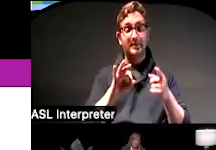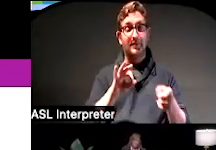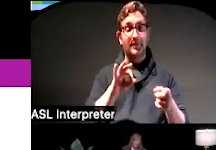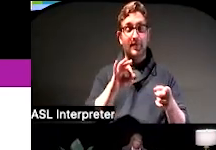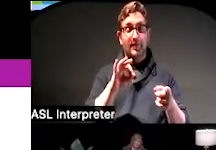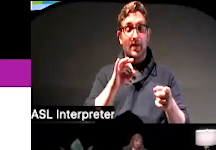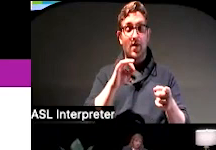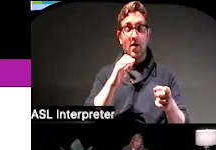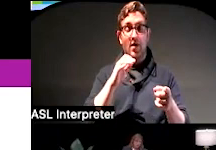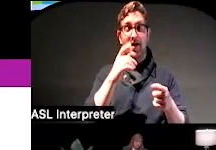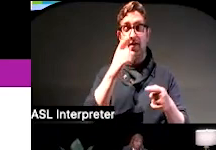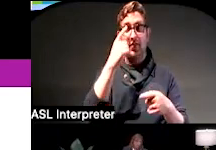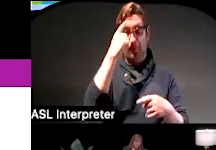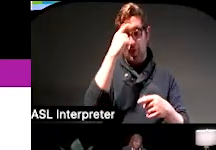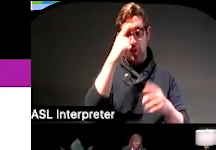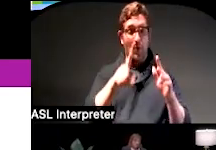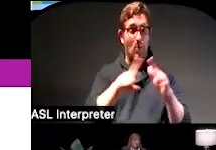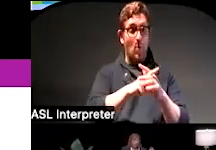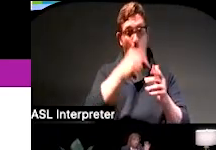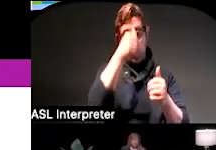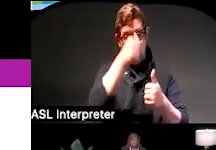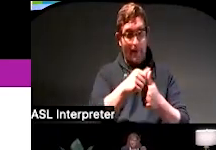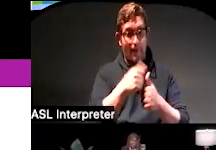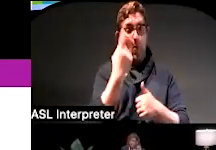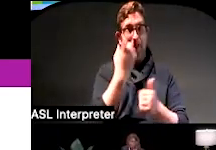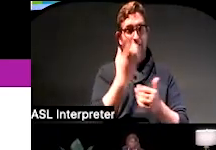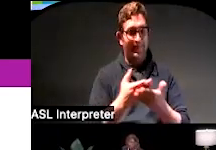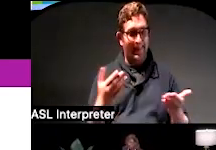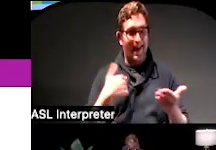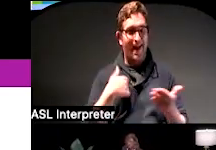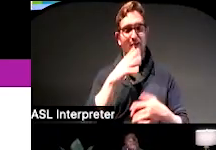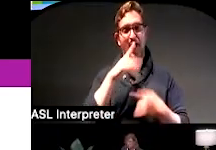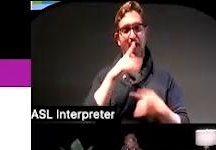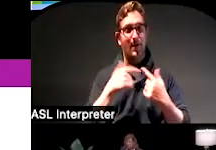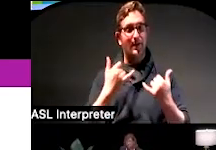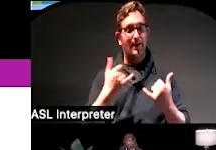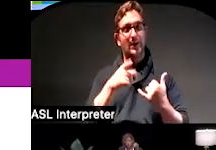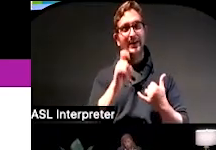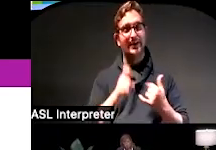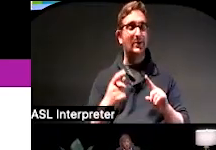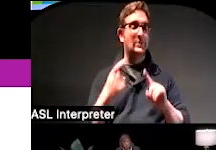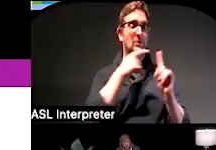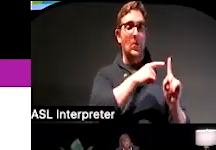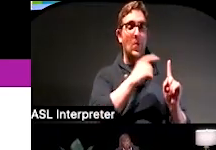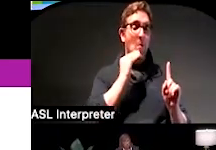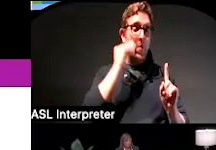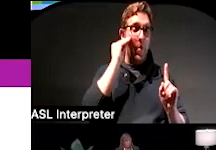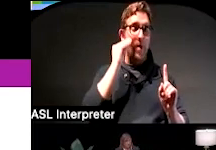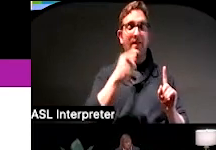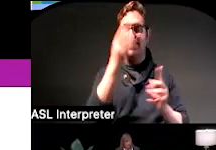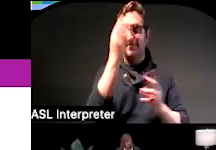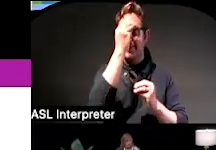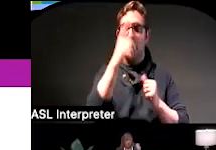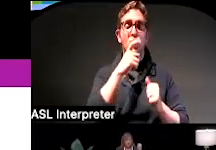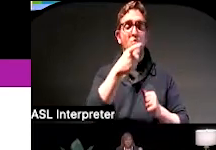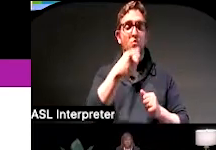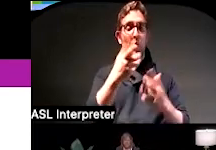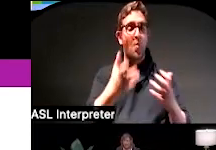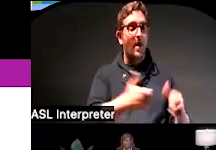else about what I talked about today, you need to go home and think about who you want to appoint for